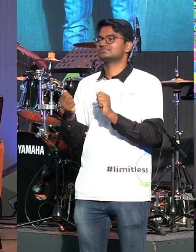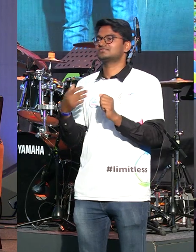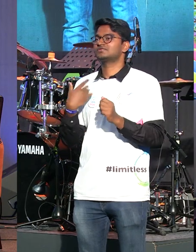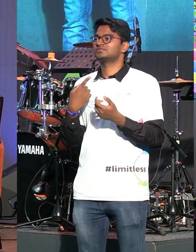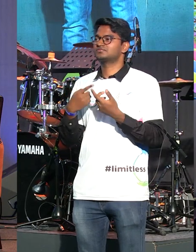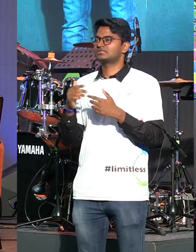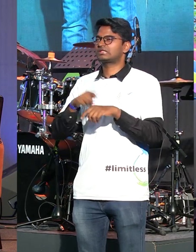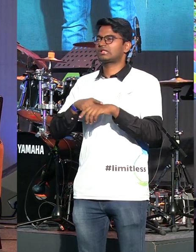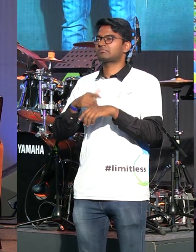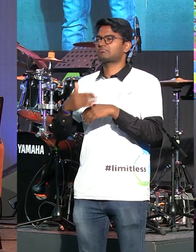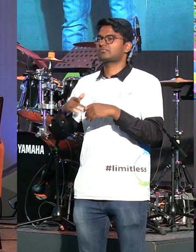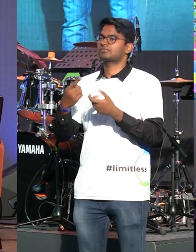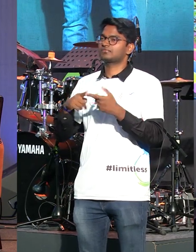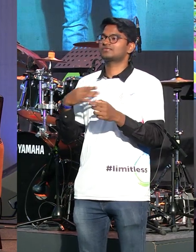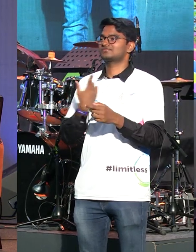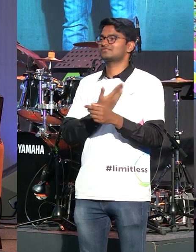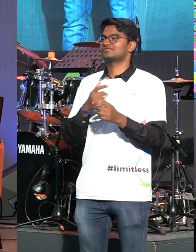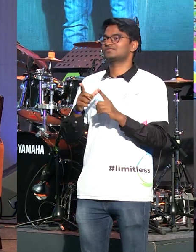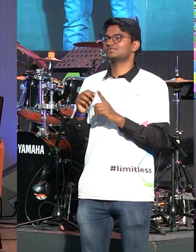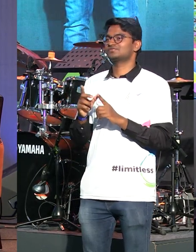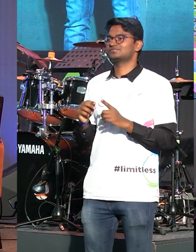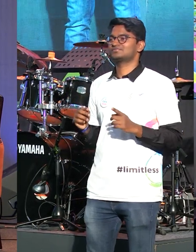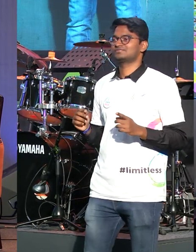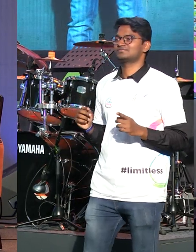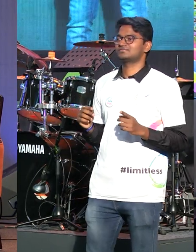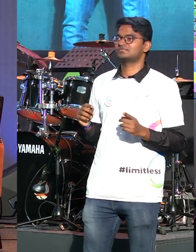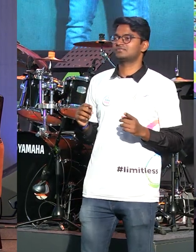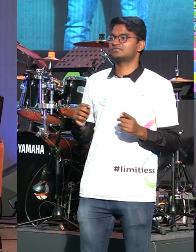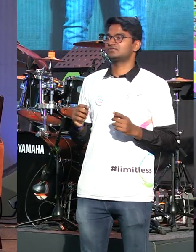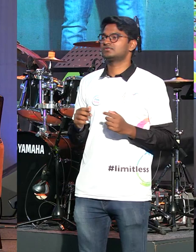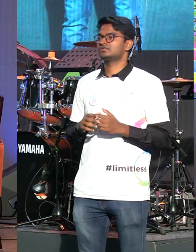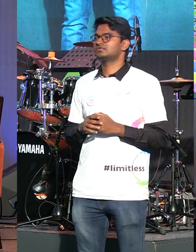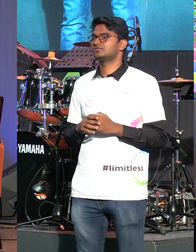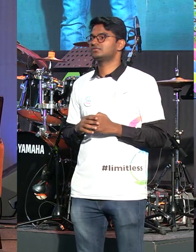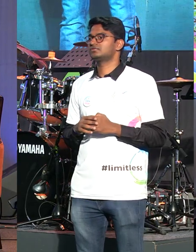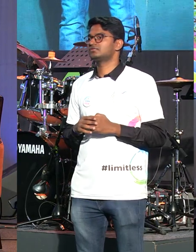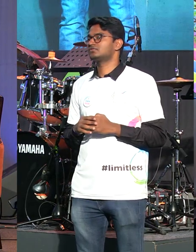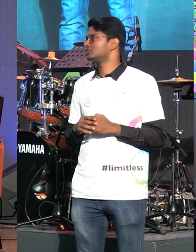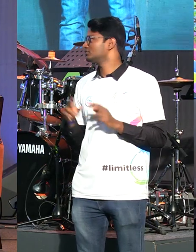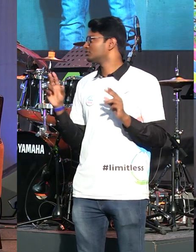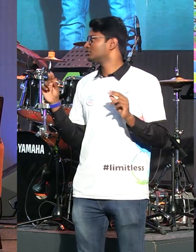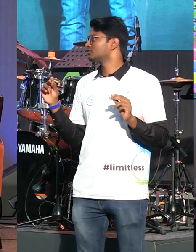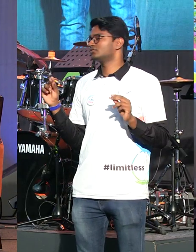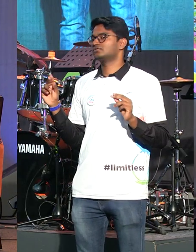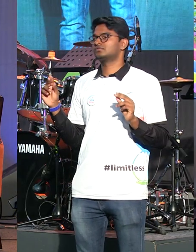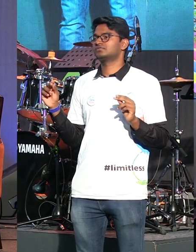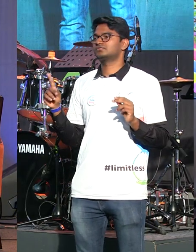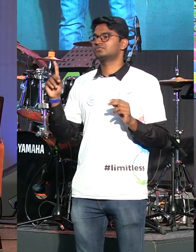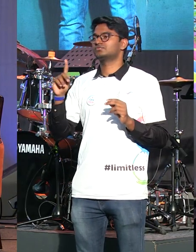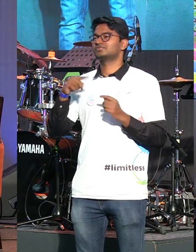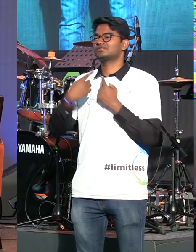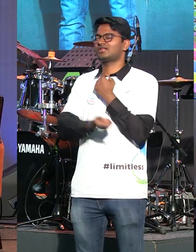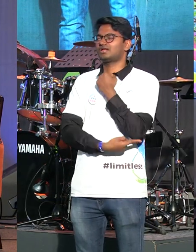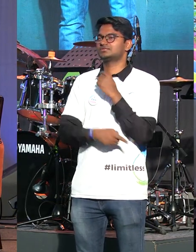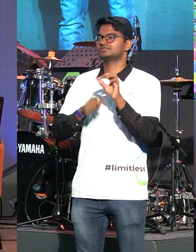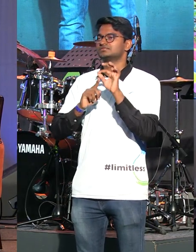it together. Sure. On that note, I know somebody's like jumping. No. One question. Okay, one last question